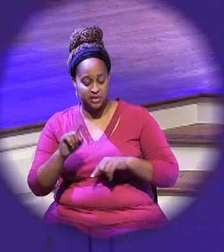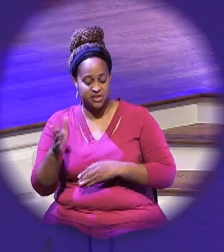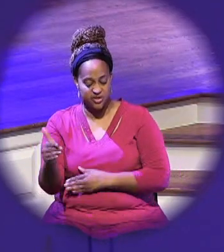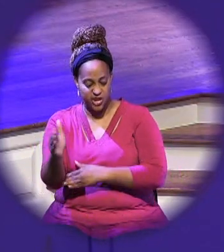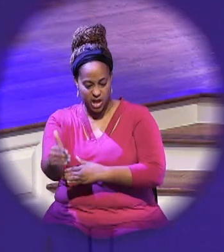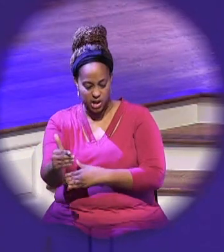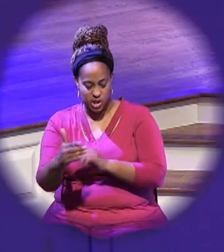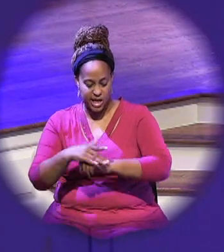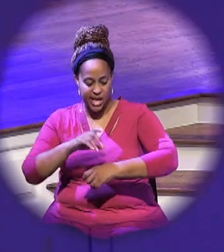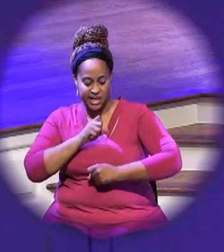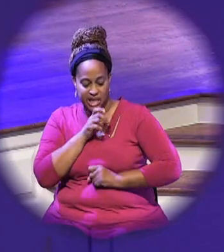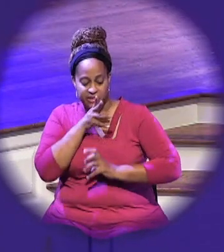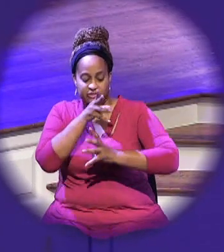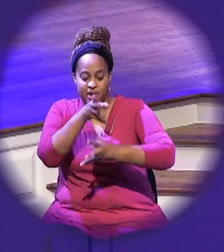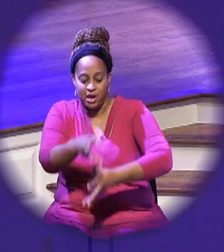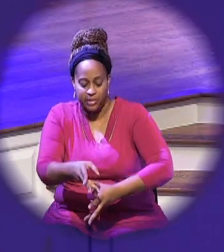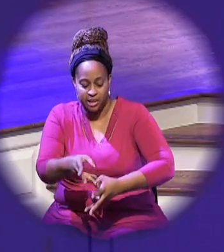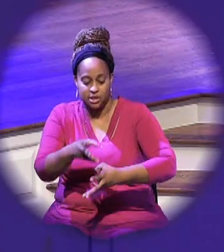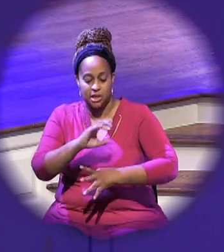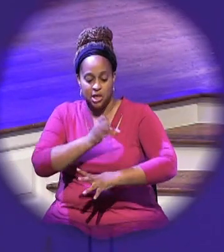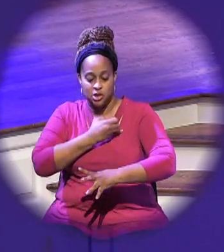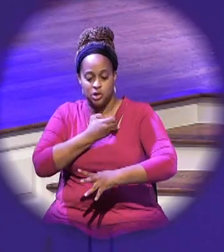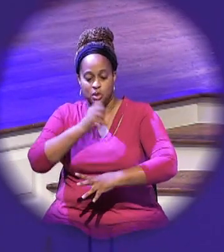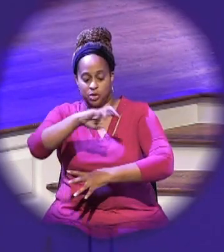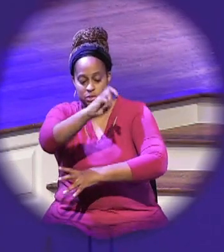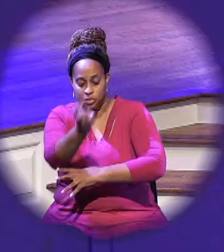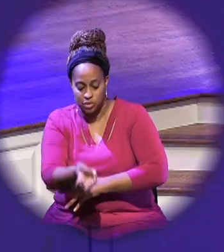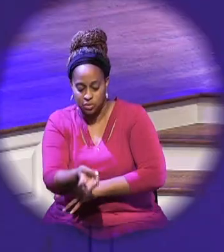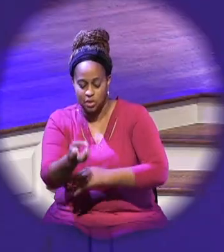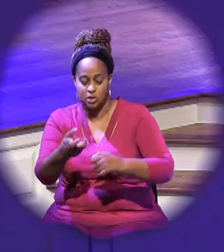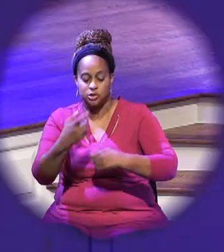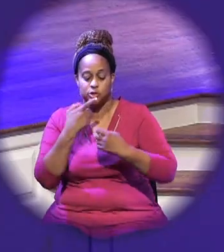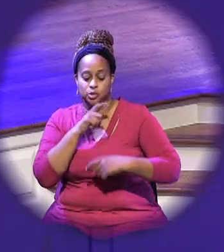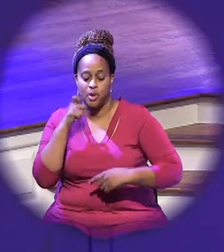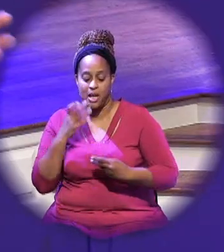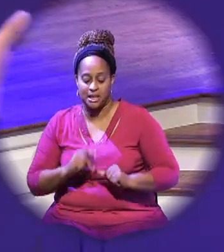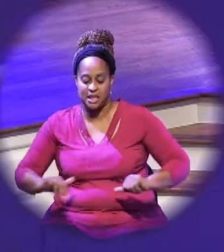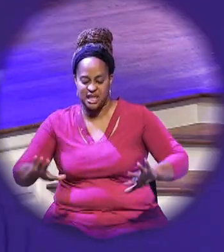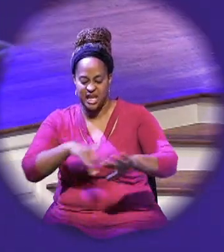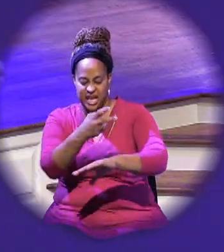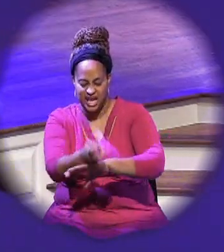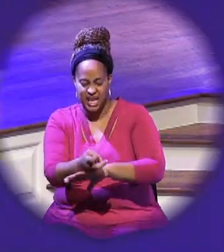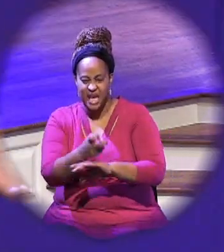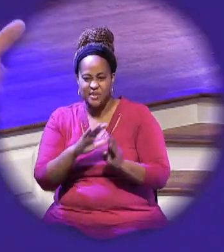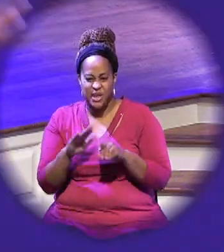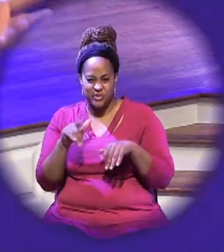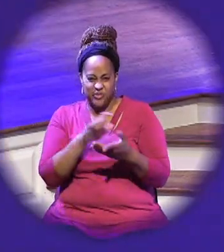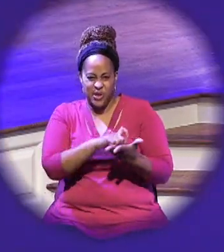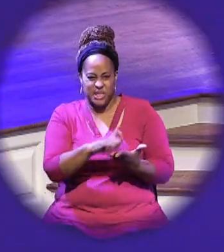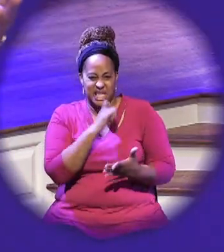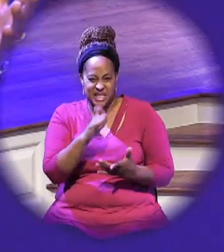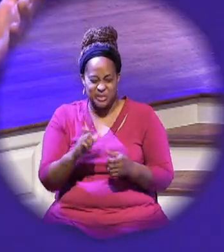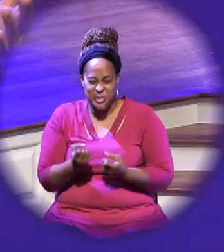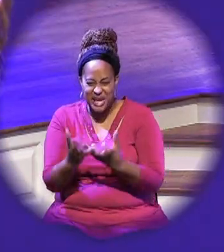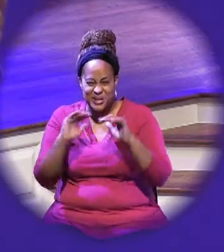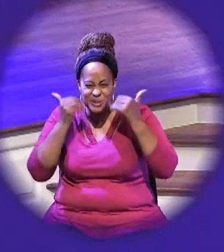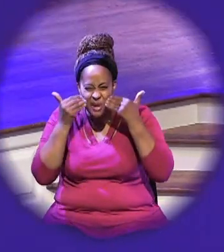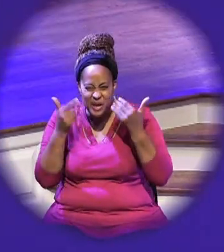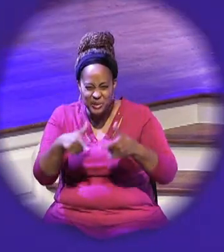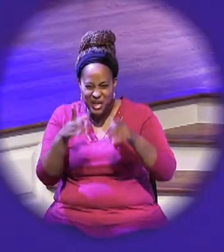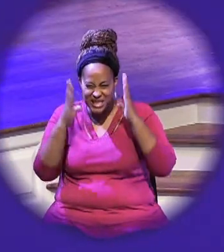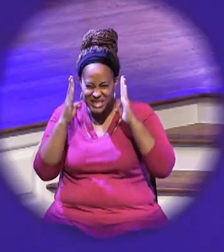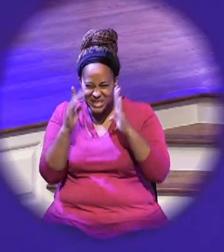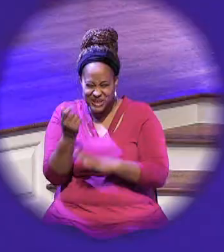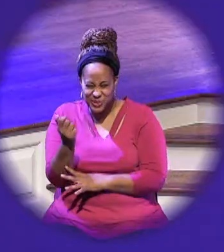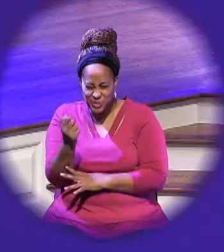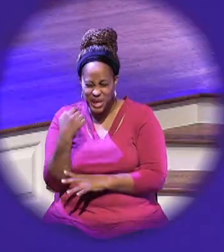and it vomited Jonah on dry land. If that verse doesn't make you smile, get with it. You got to pay attention a little